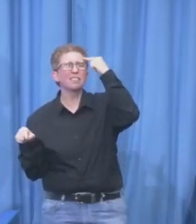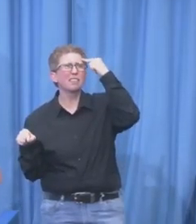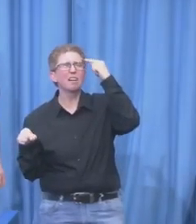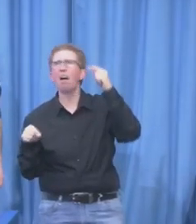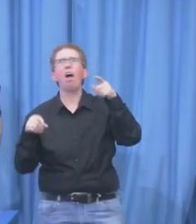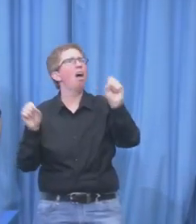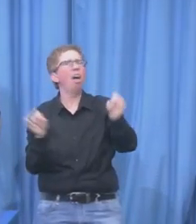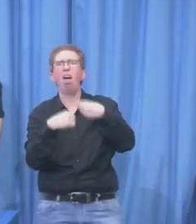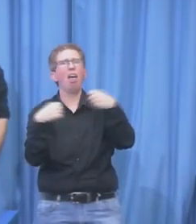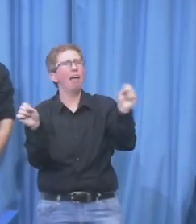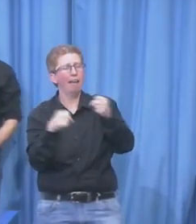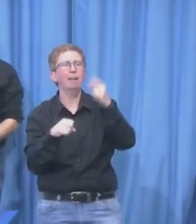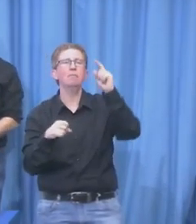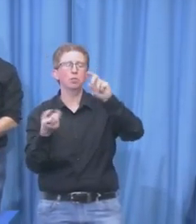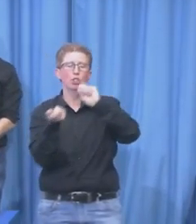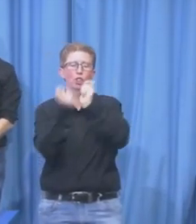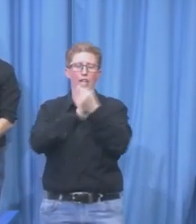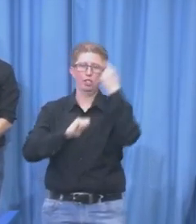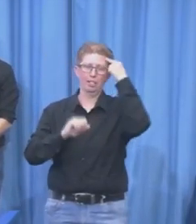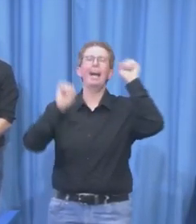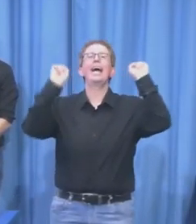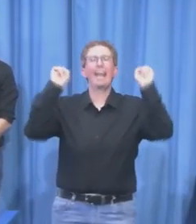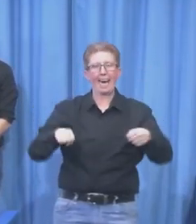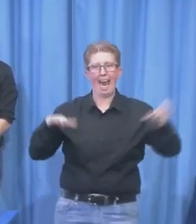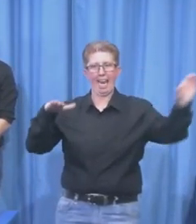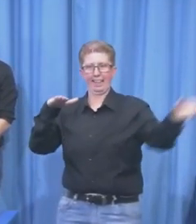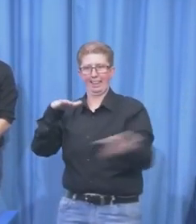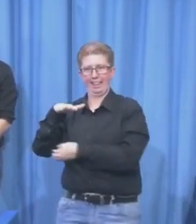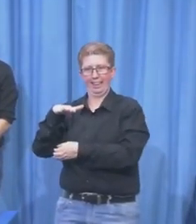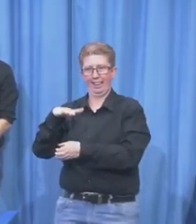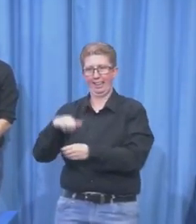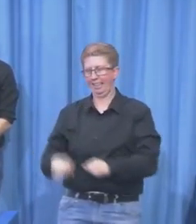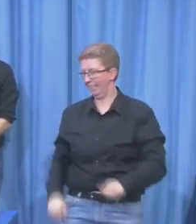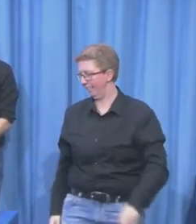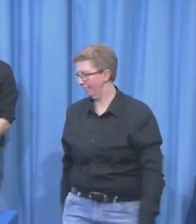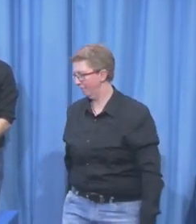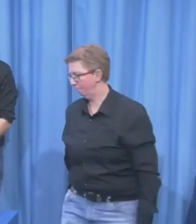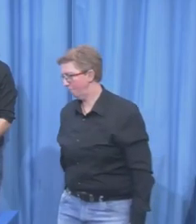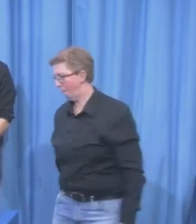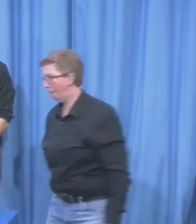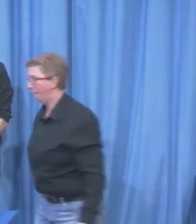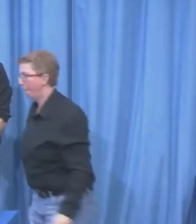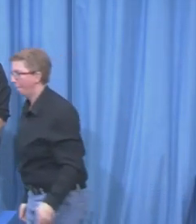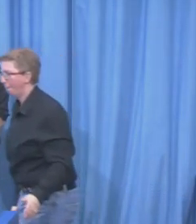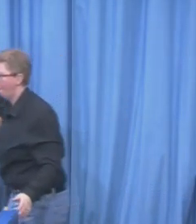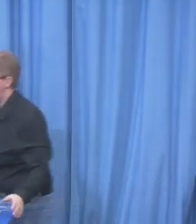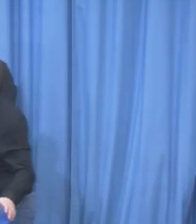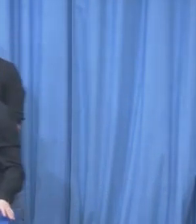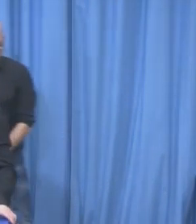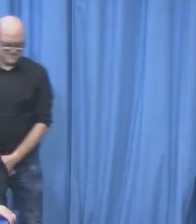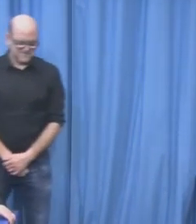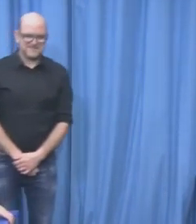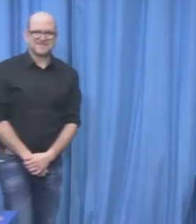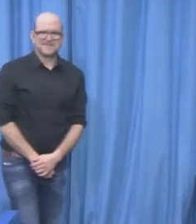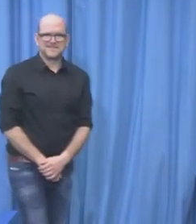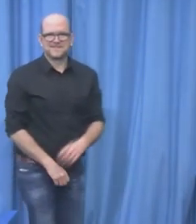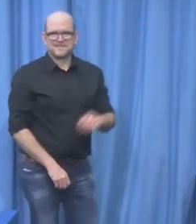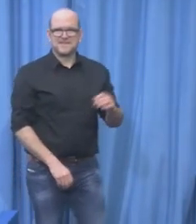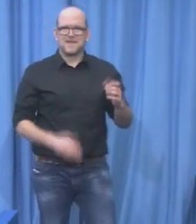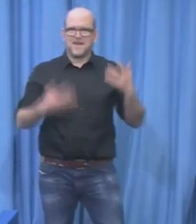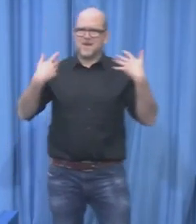Wow, Erin, thank you very much. I just understood that you have 450 programs in